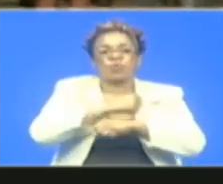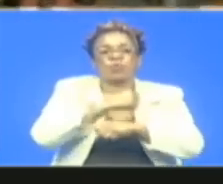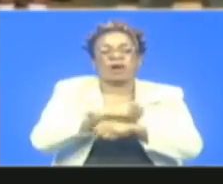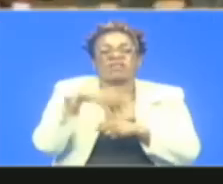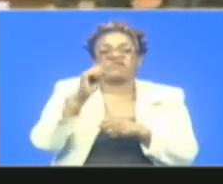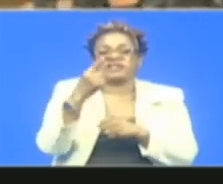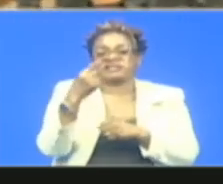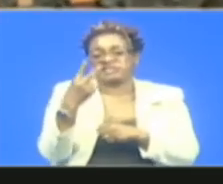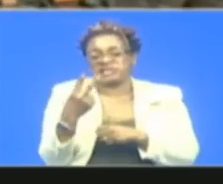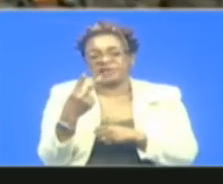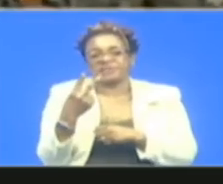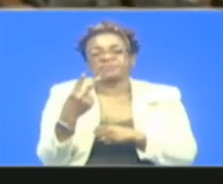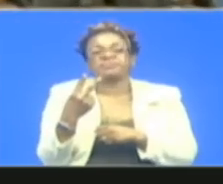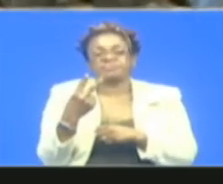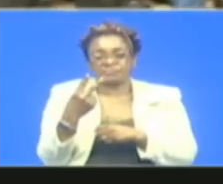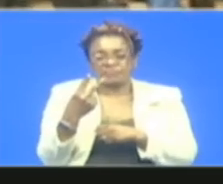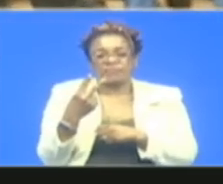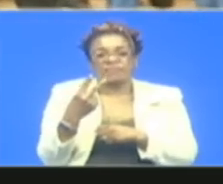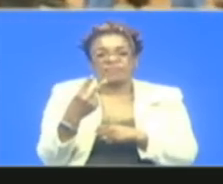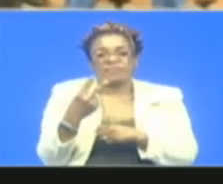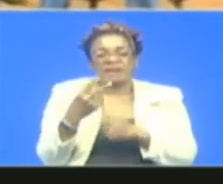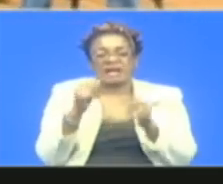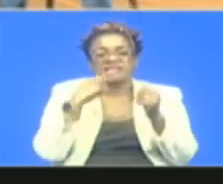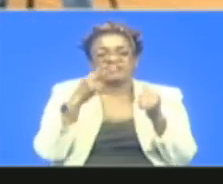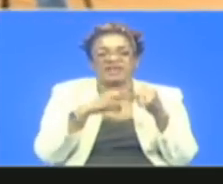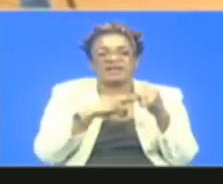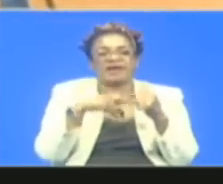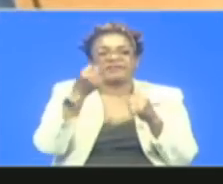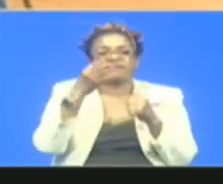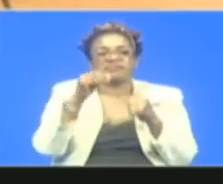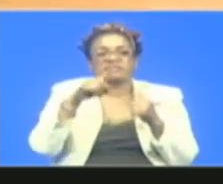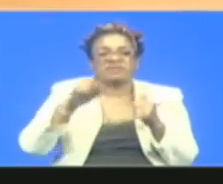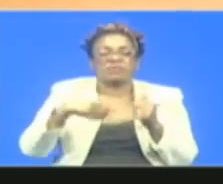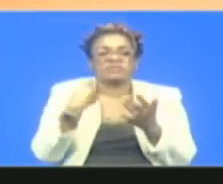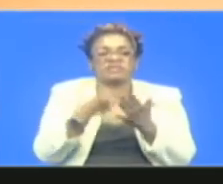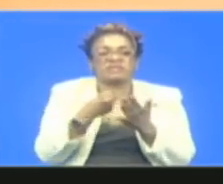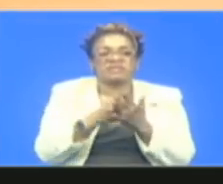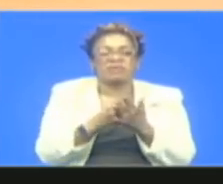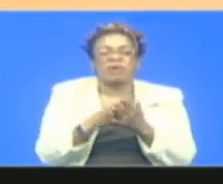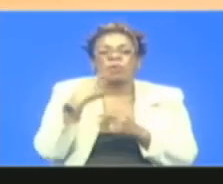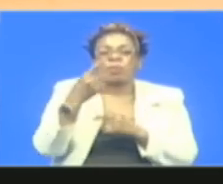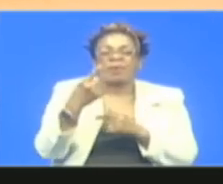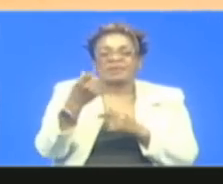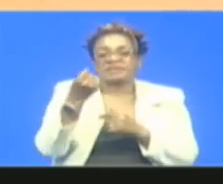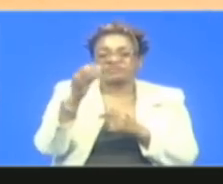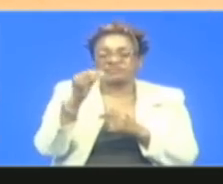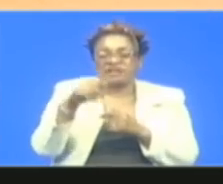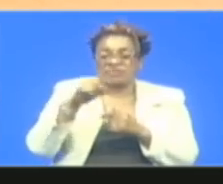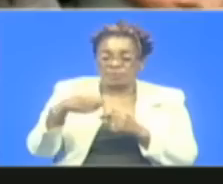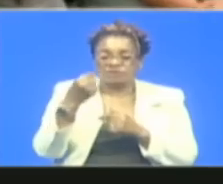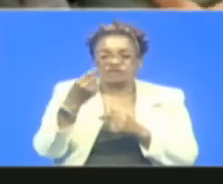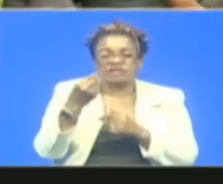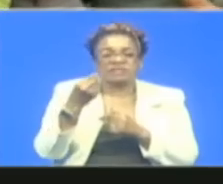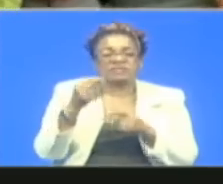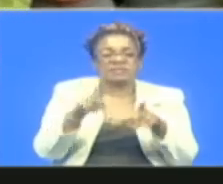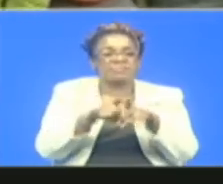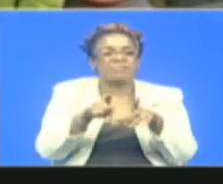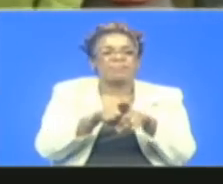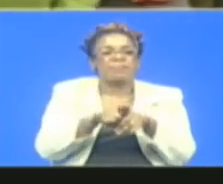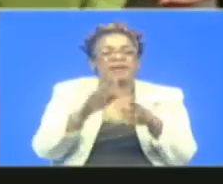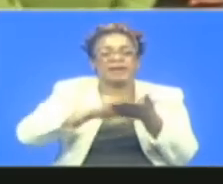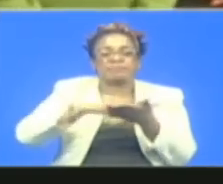and second runners-up will get 750,000 shillings and 150,000 shillings respectively, and